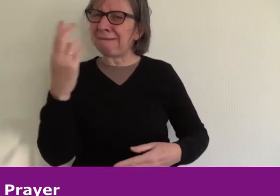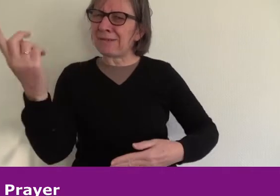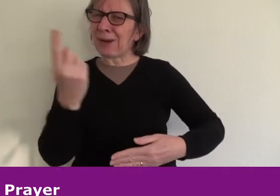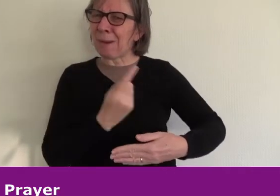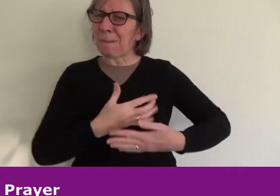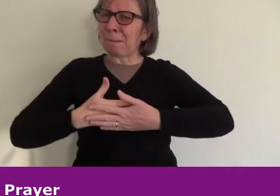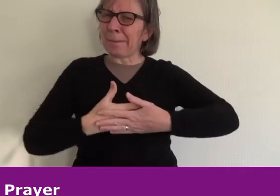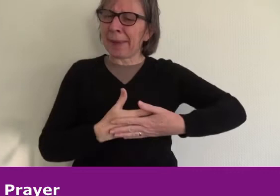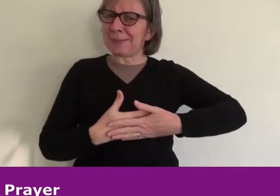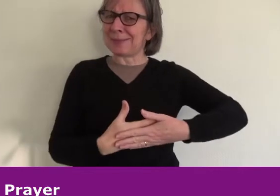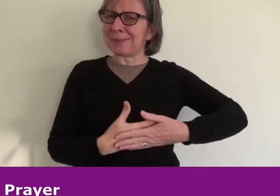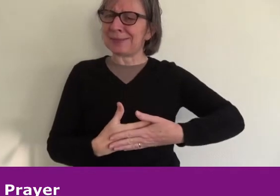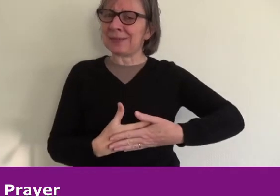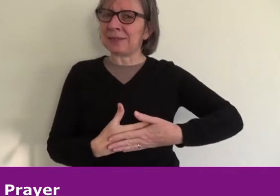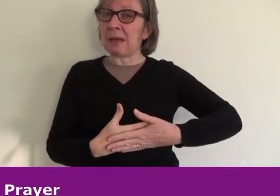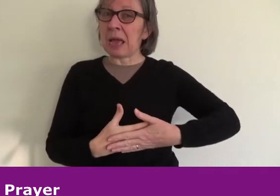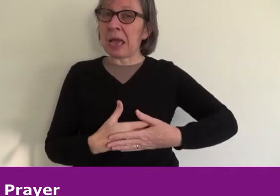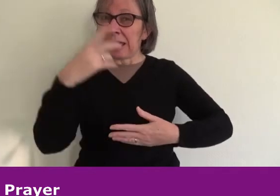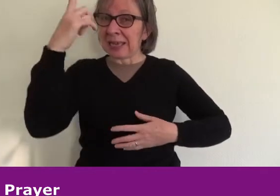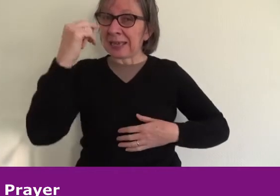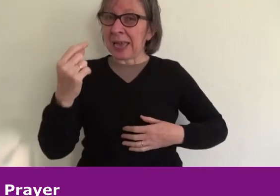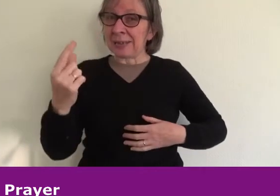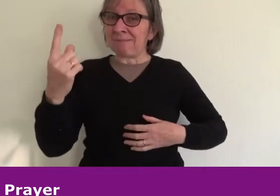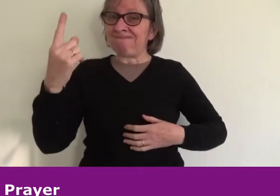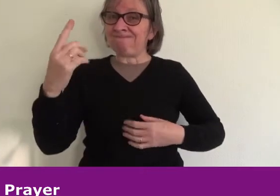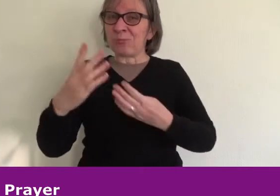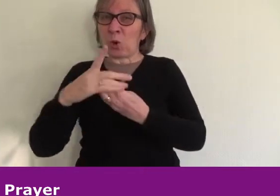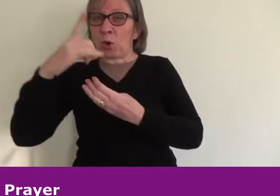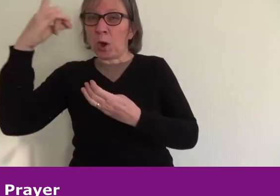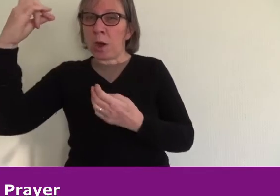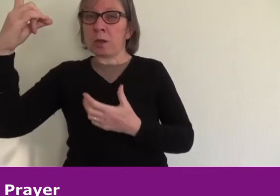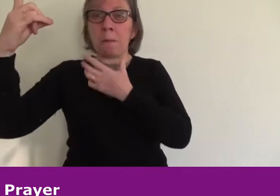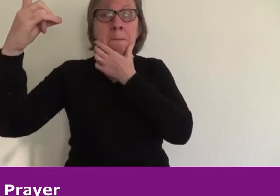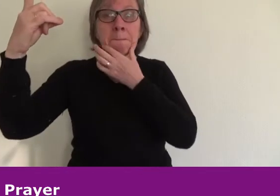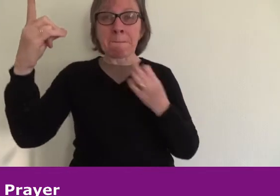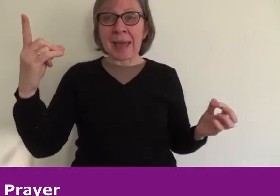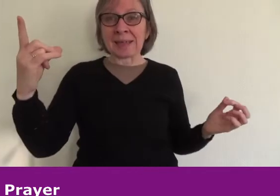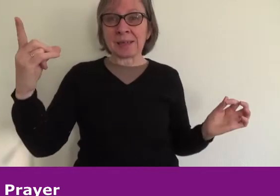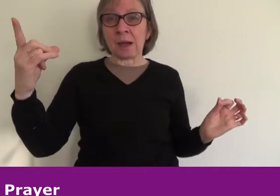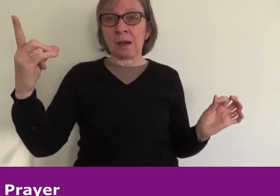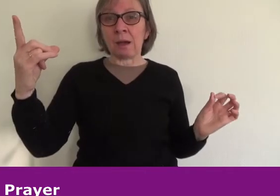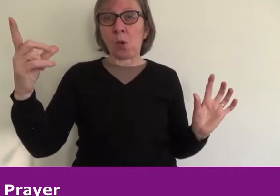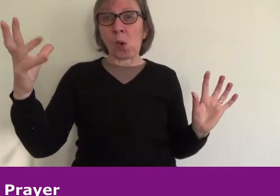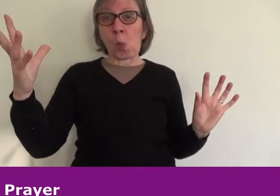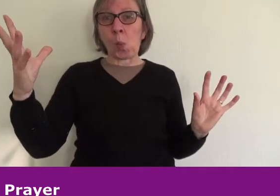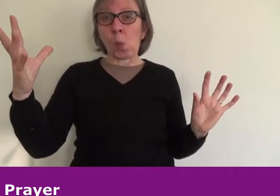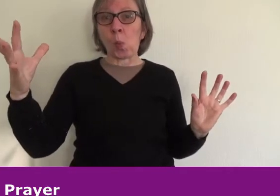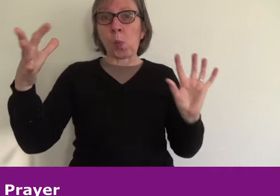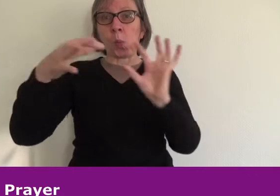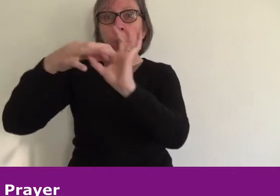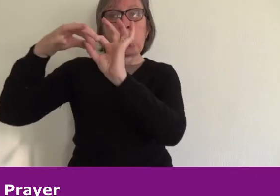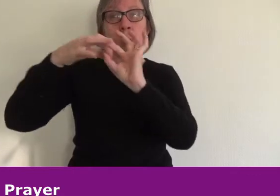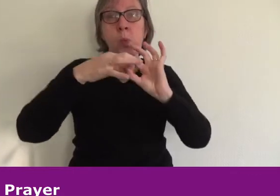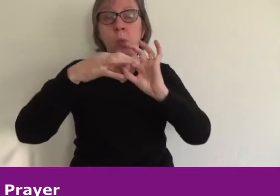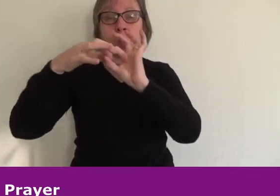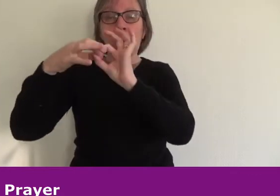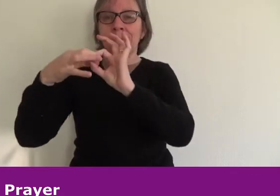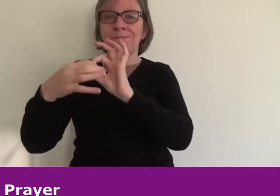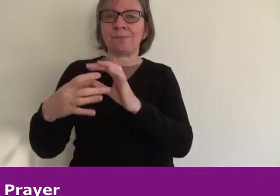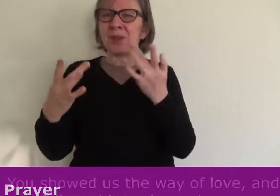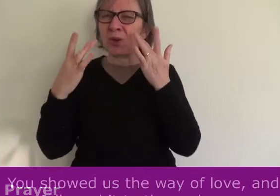through identifying yourself so totally with us could you bridge the gap that separates us from